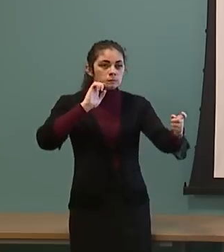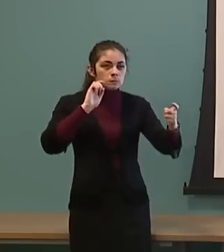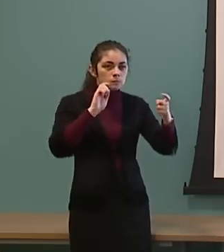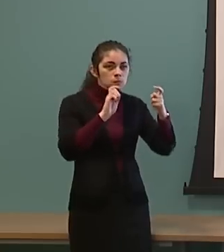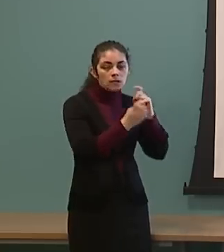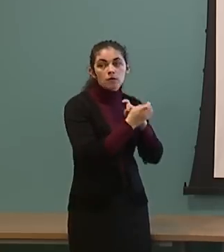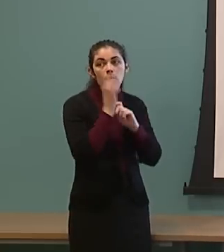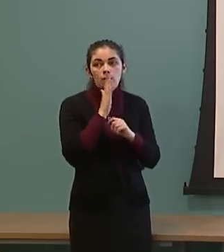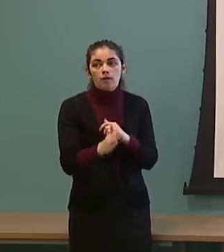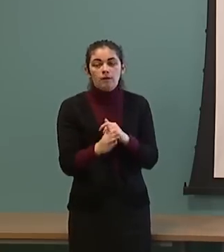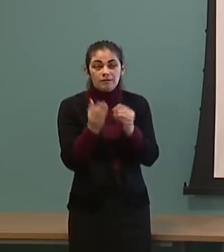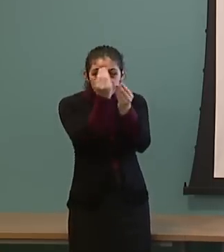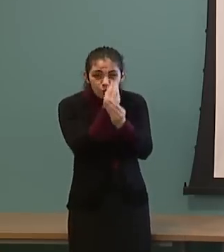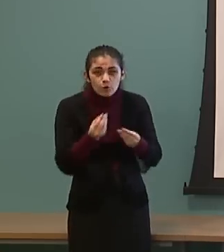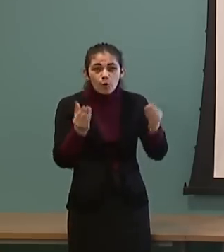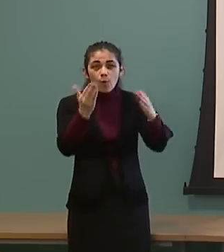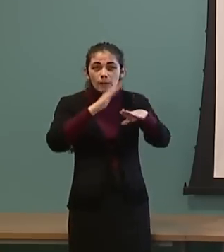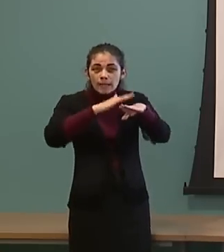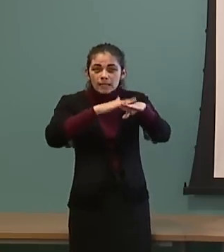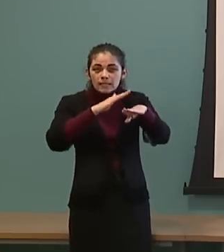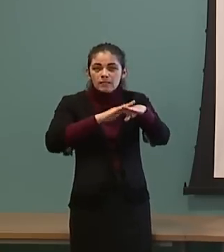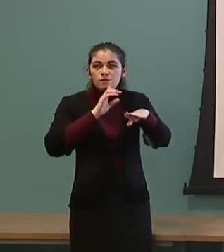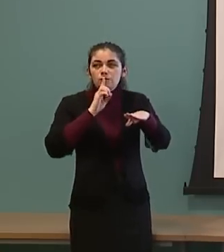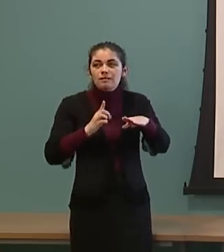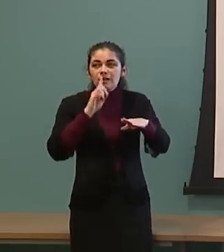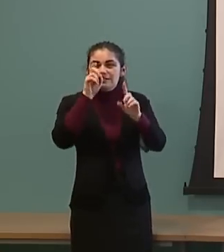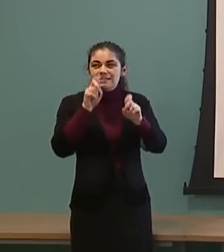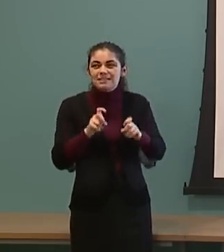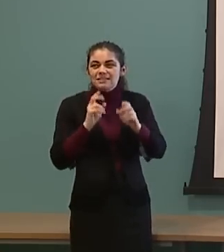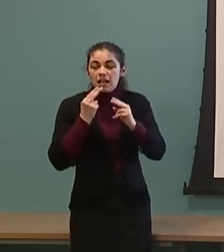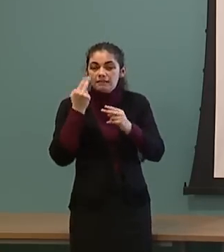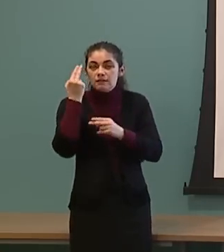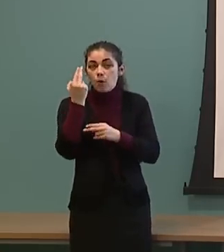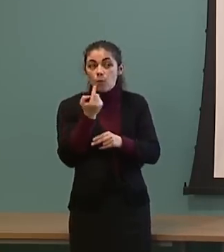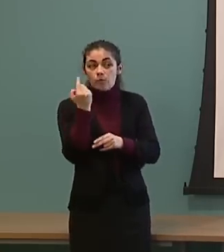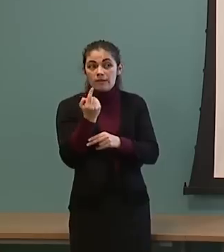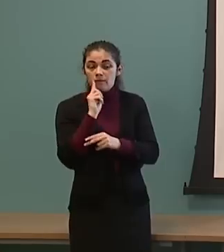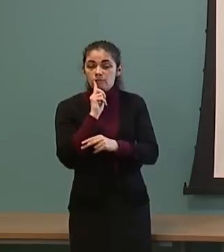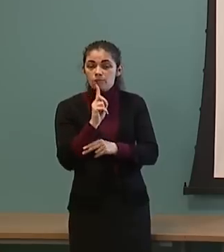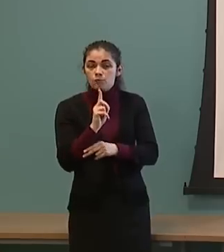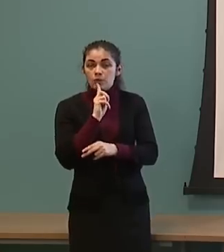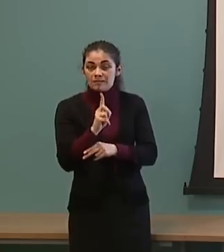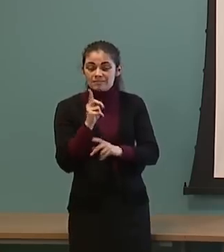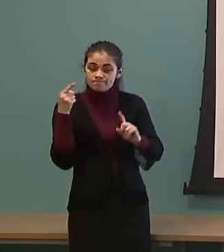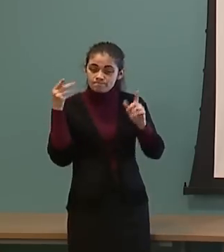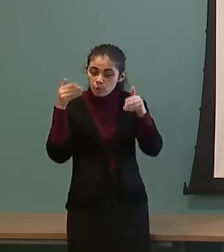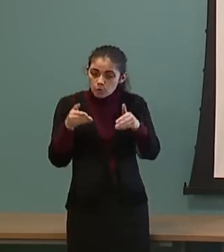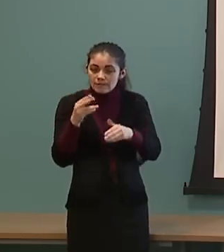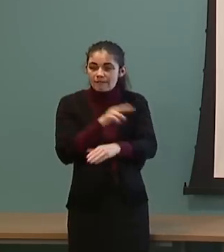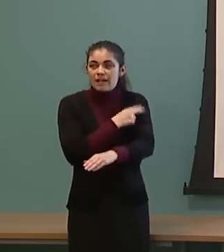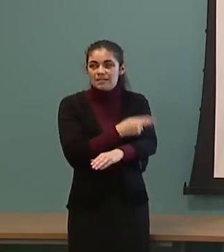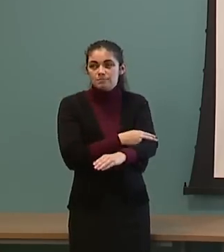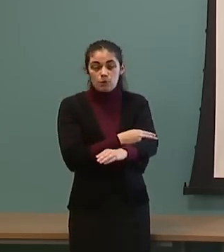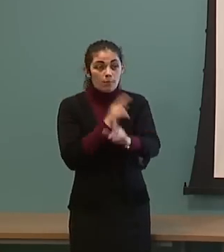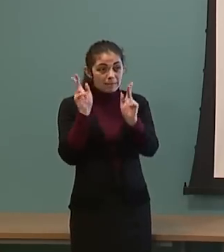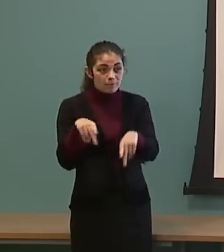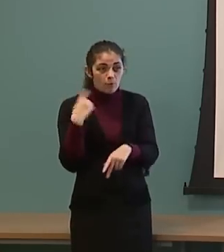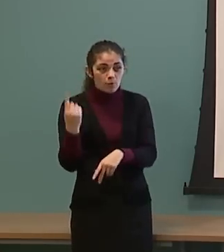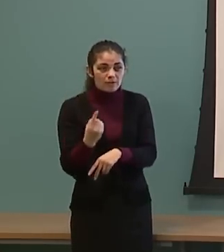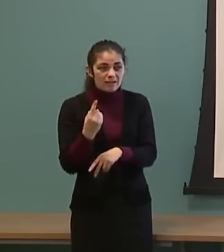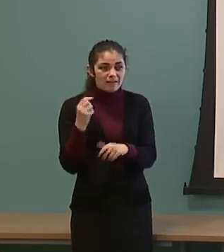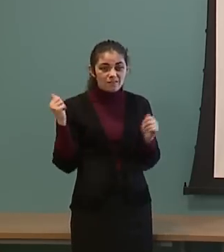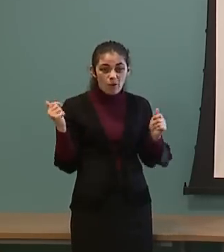I'd like to make sure people know that our testing is highly focused on hospitalized patients. So if we had been testing broadly across the